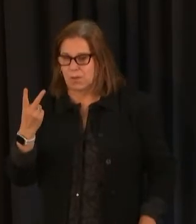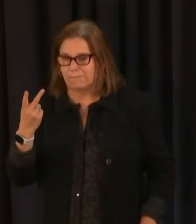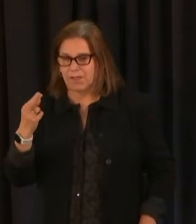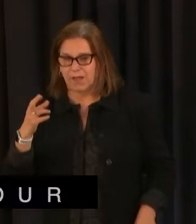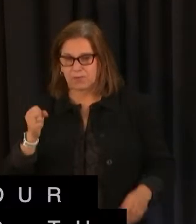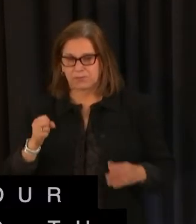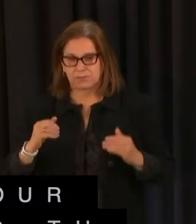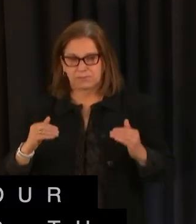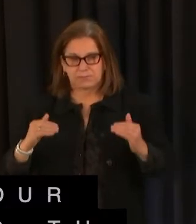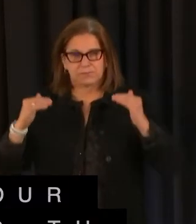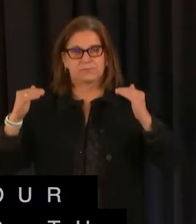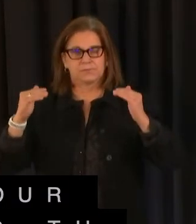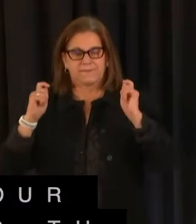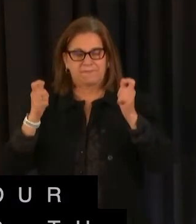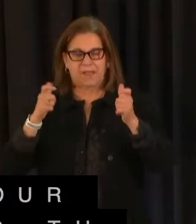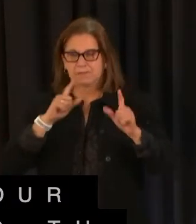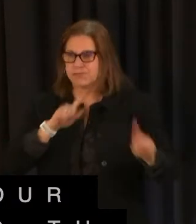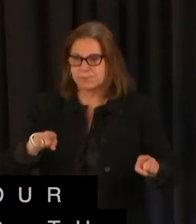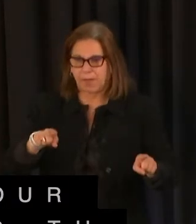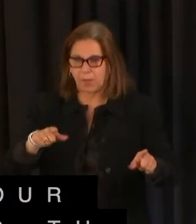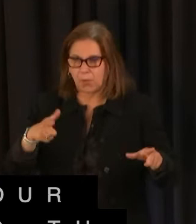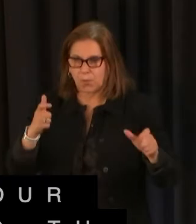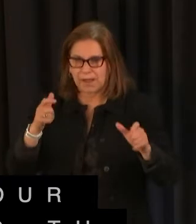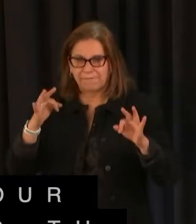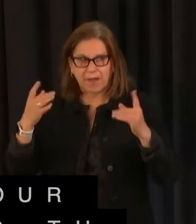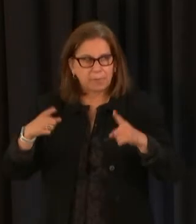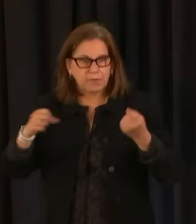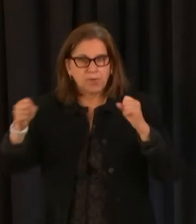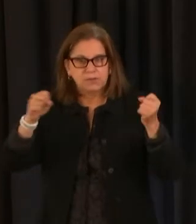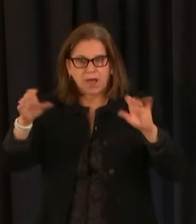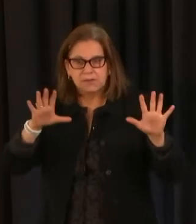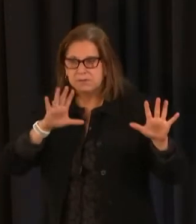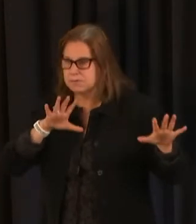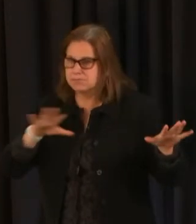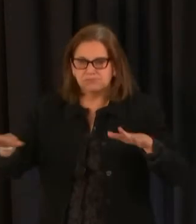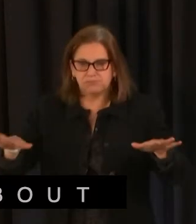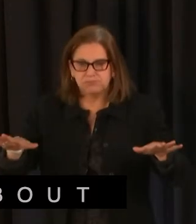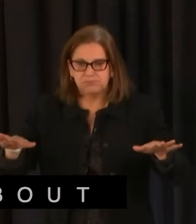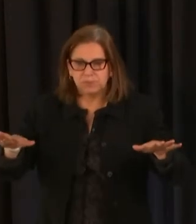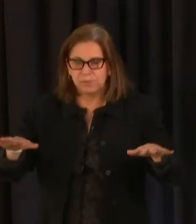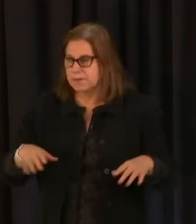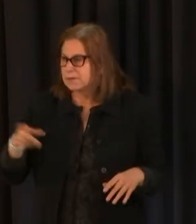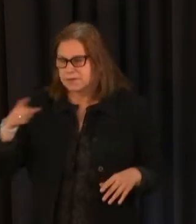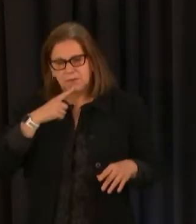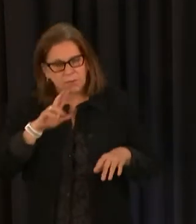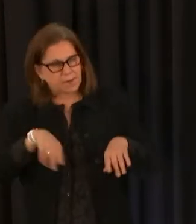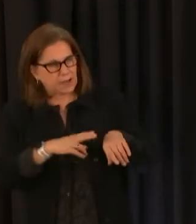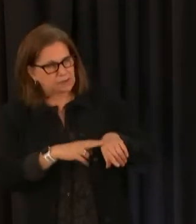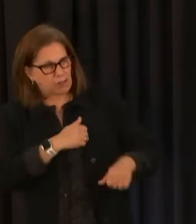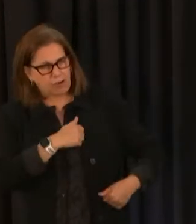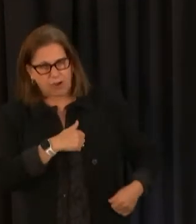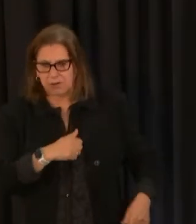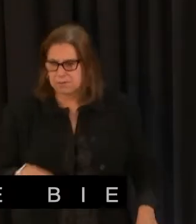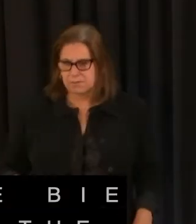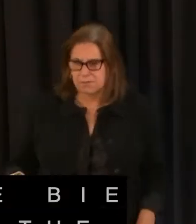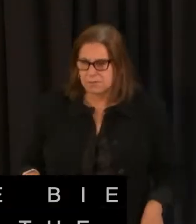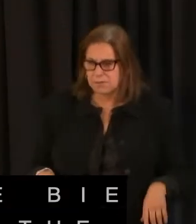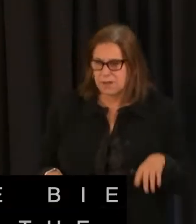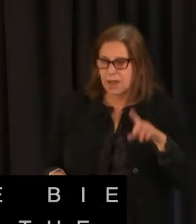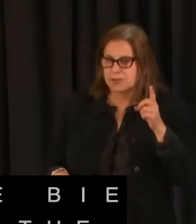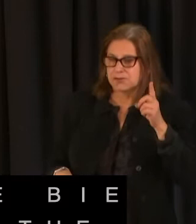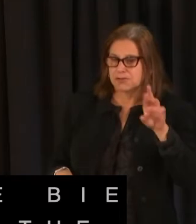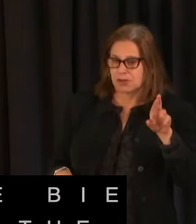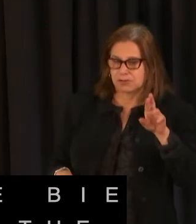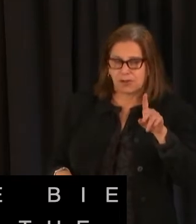posture for about a week. And tell us a little bit more about your request for the National Guard. I'll ask Chris to talk about that. Yeah,